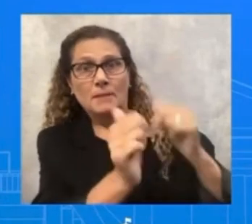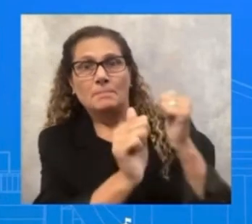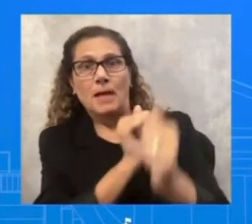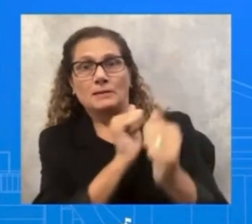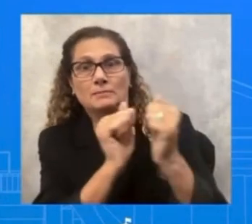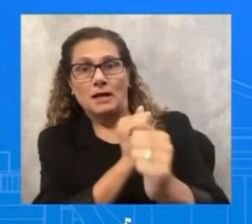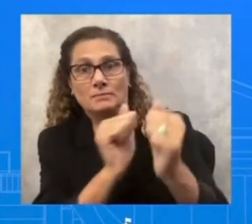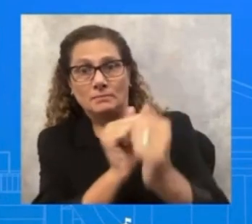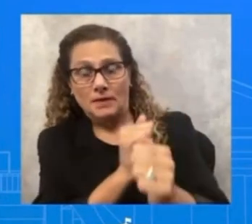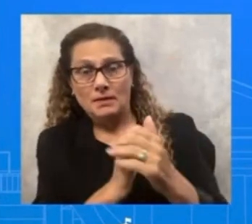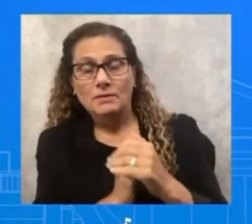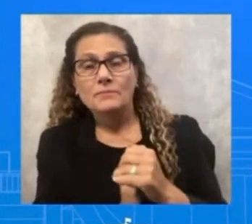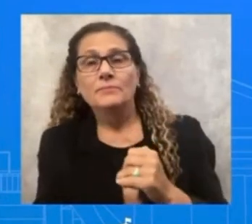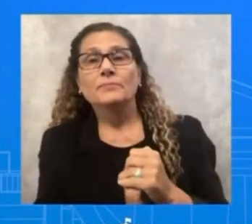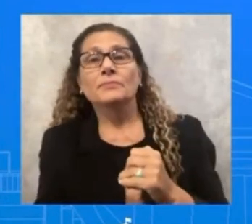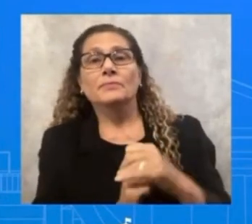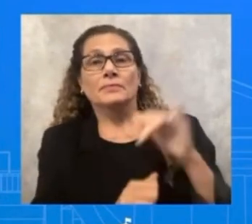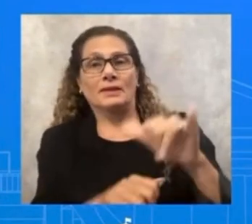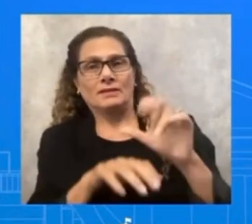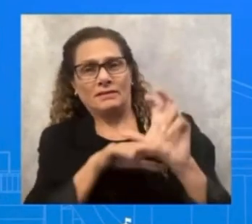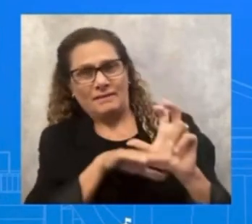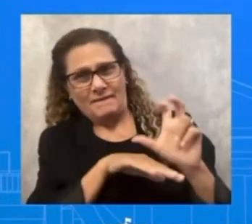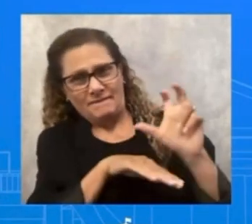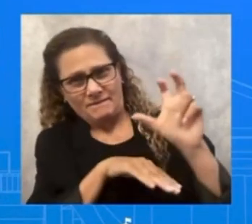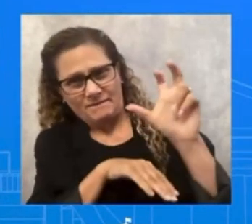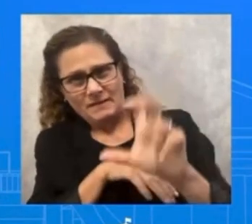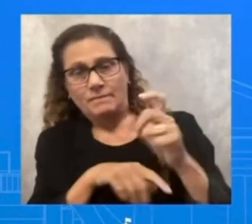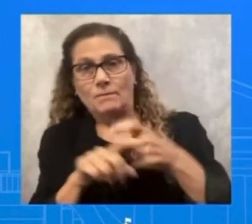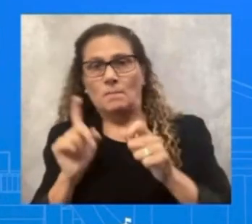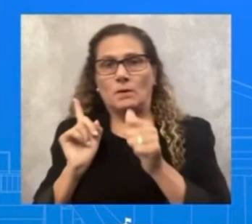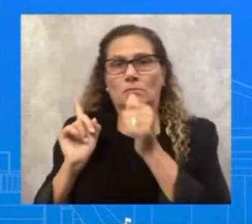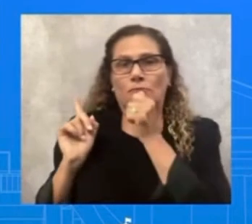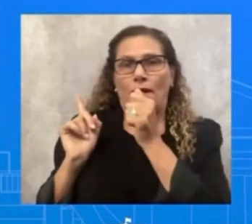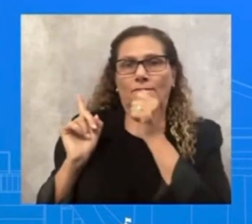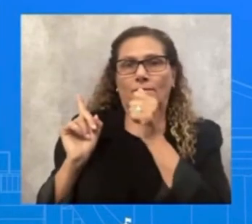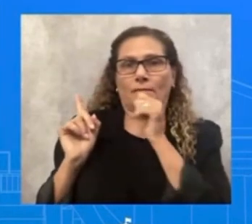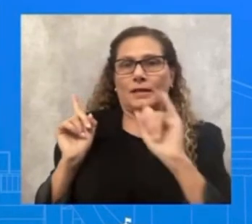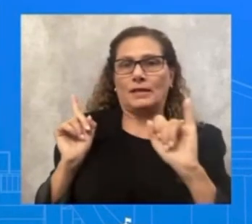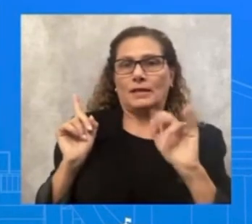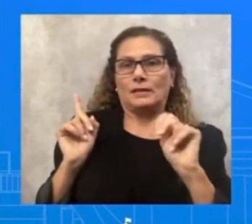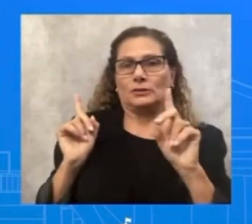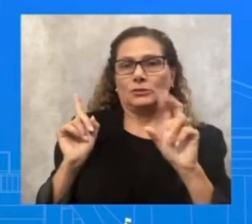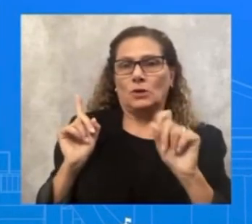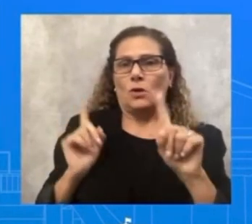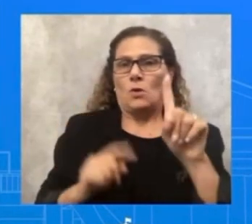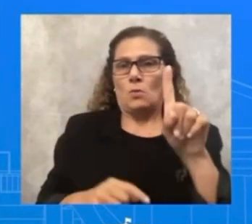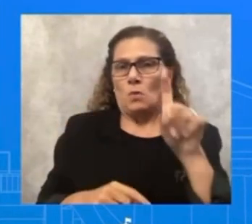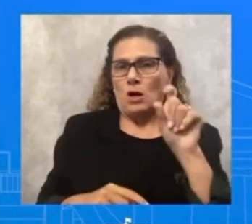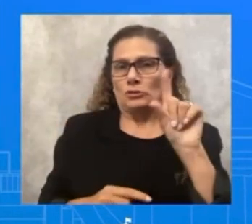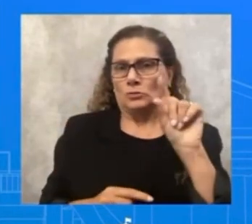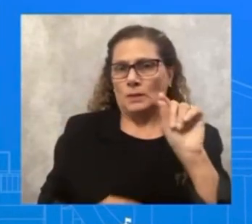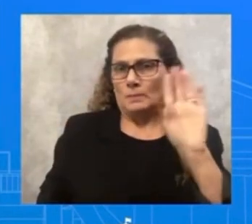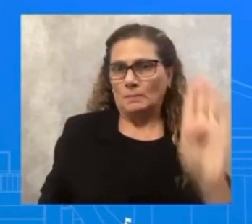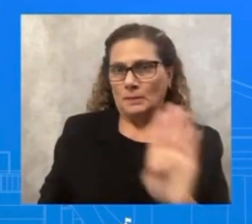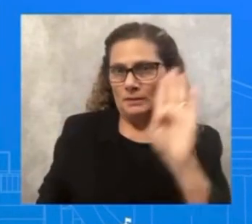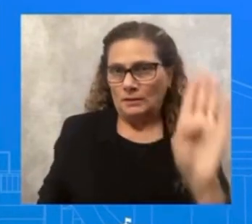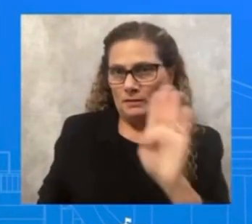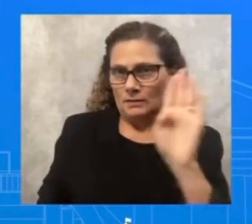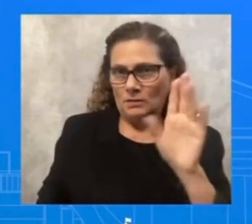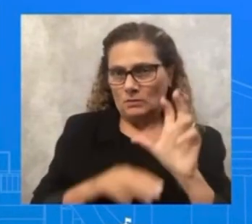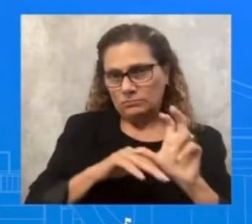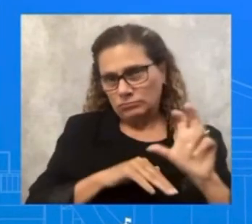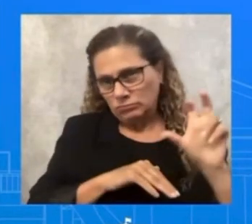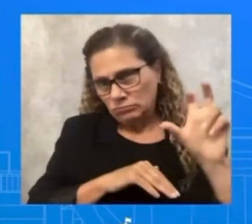investments from the private sector. Add to that $122 billion in investments in new utility-scale